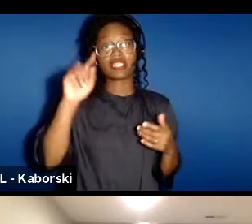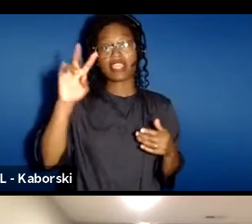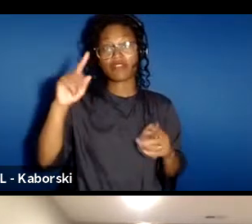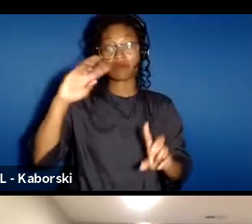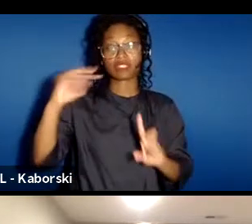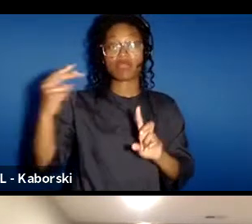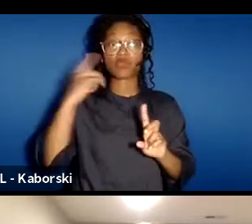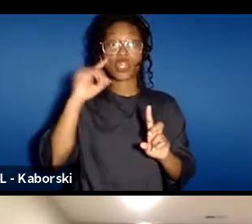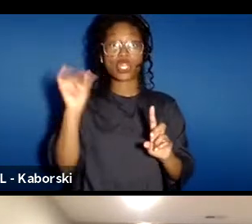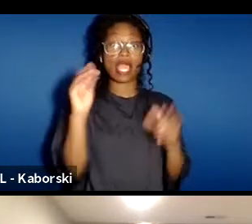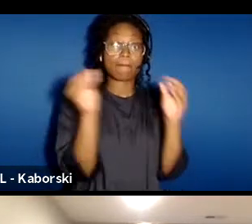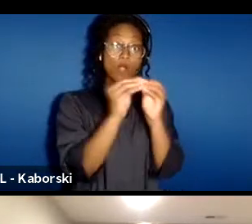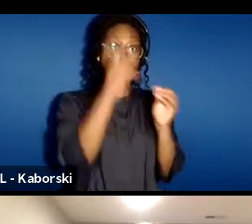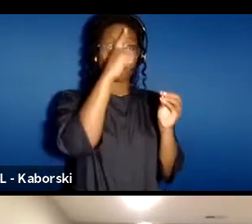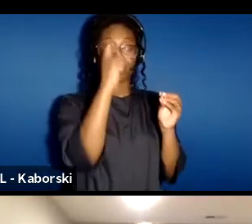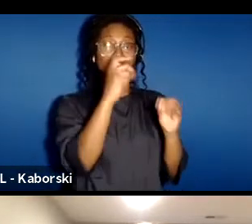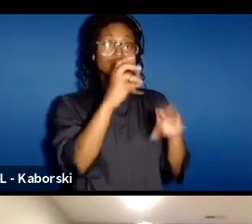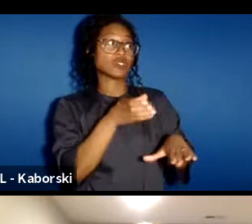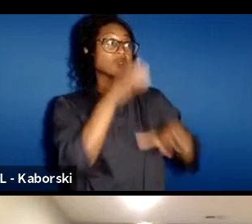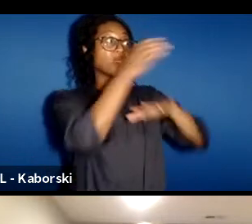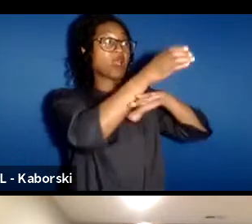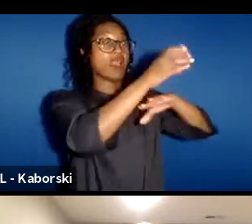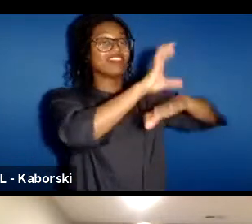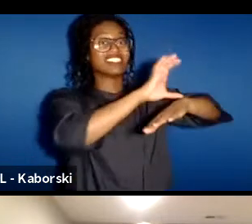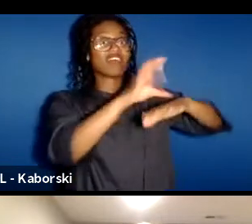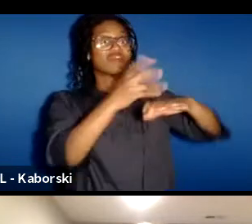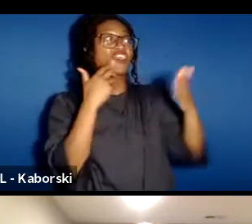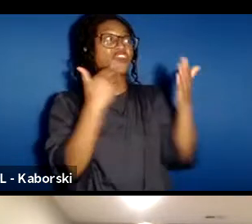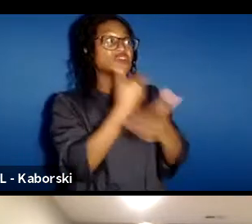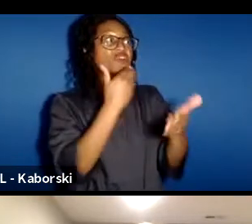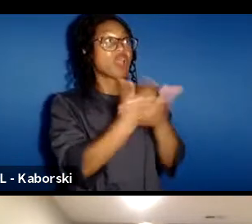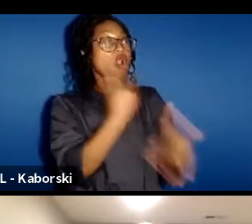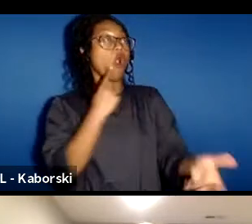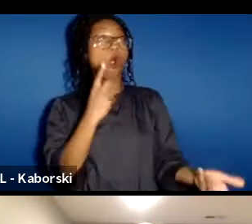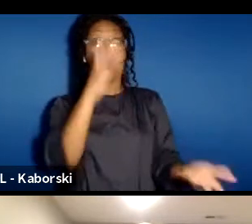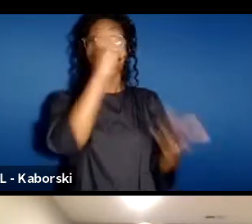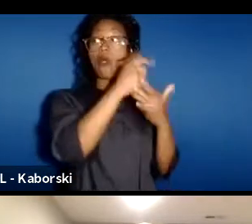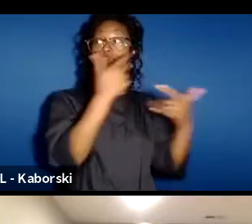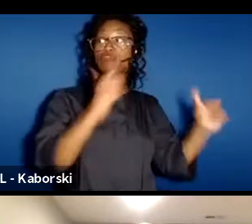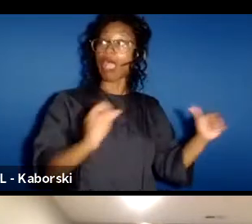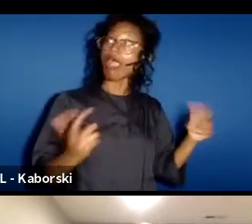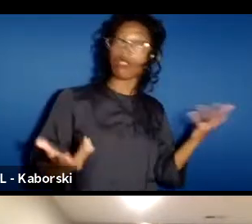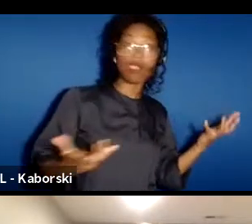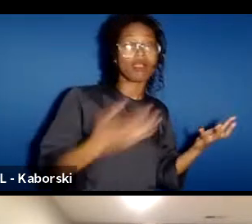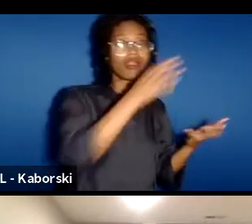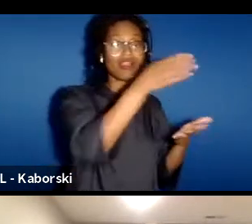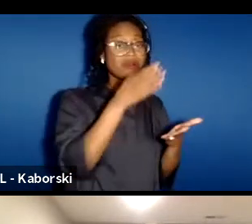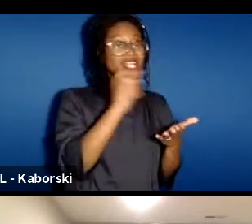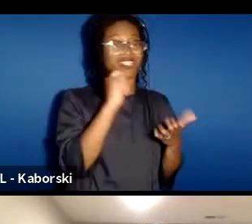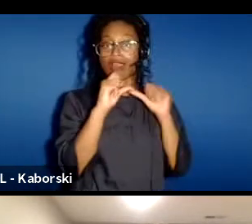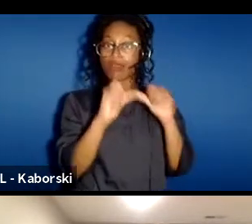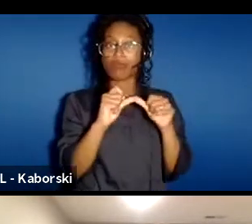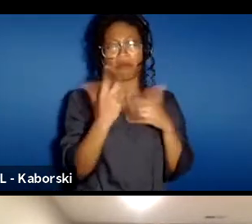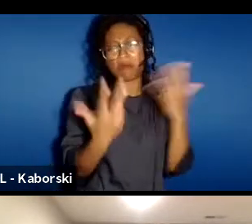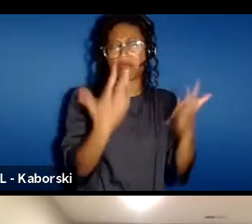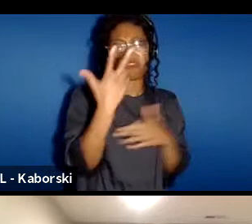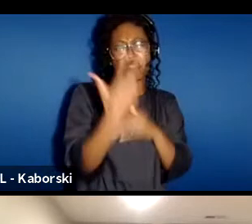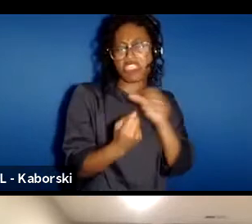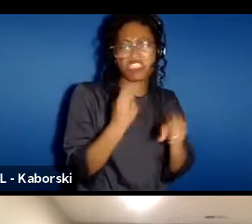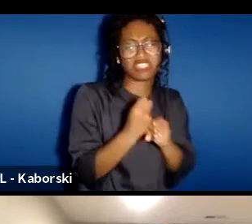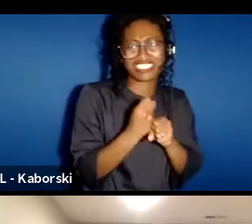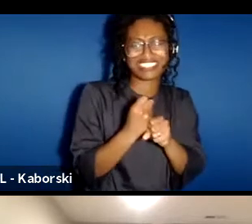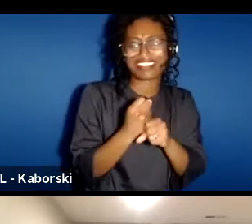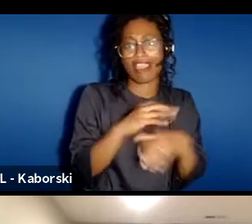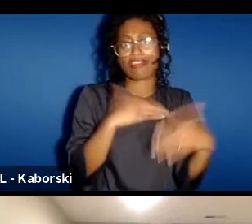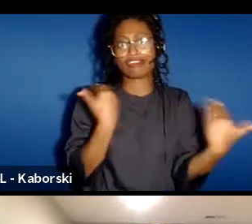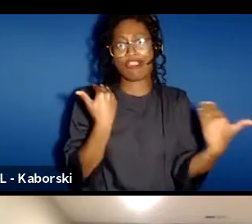more because they're screaming on shelf for you to pick them up because they're the newest kid on the block. And then, they might not be around for 3 years post that.